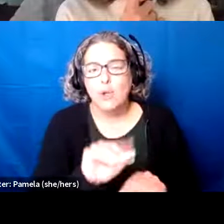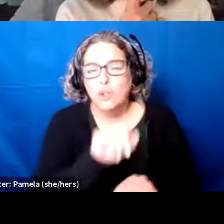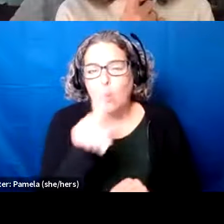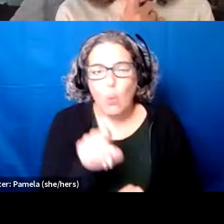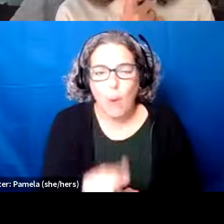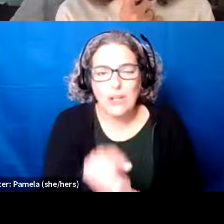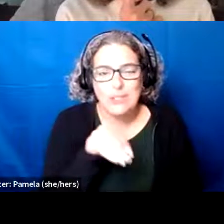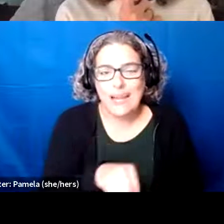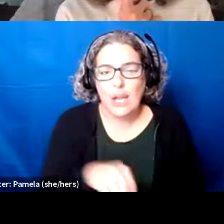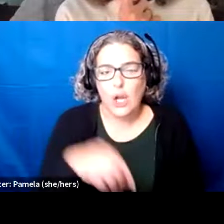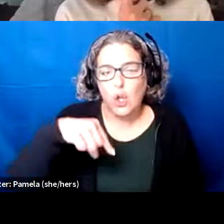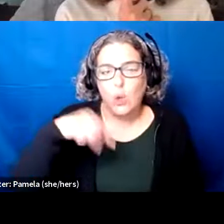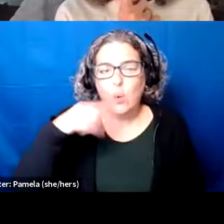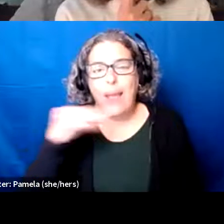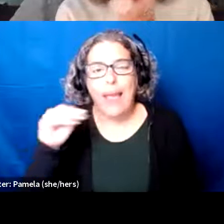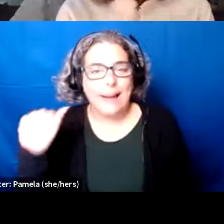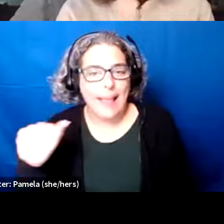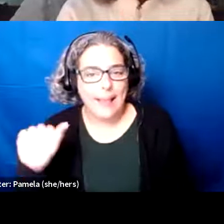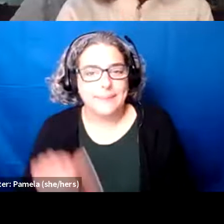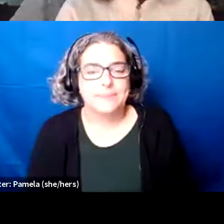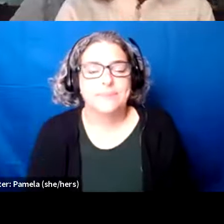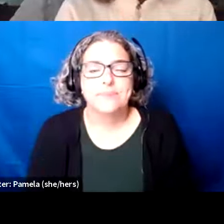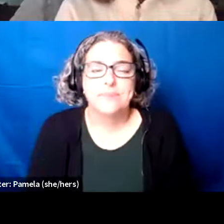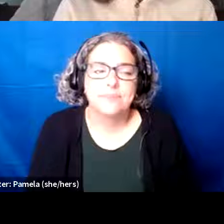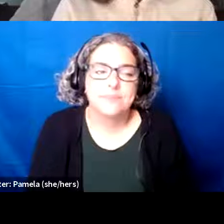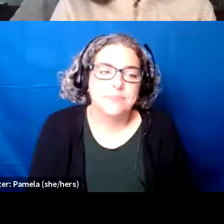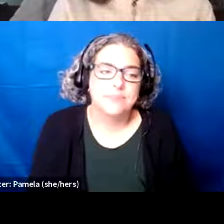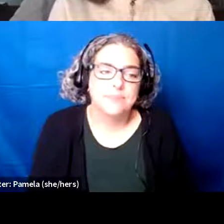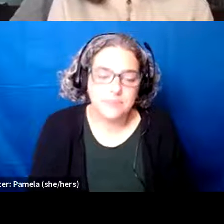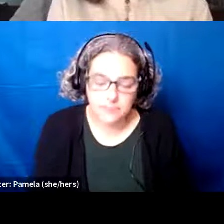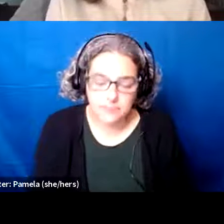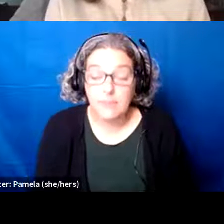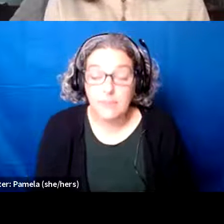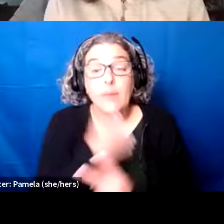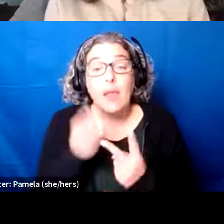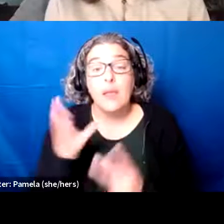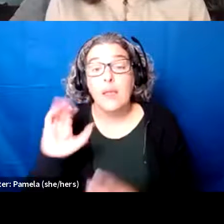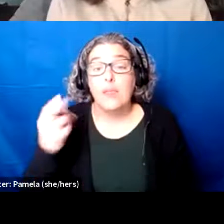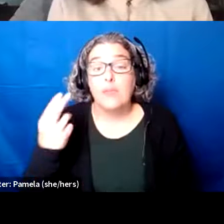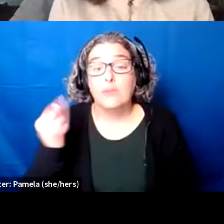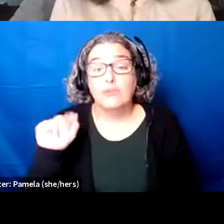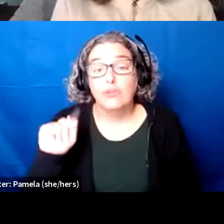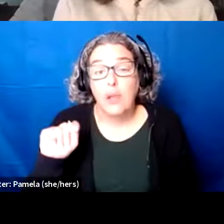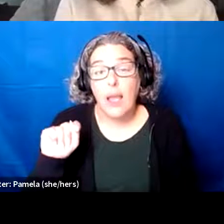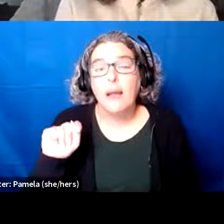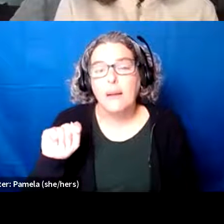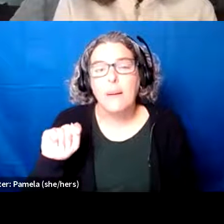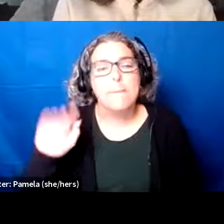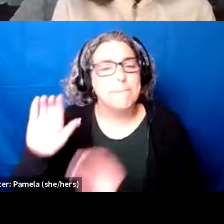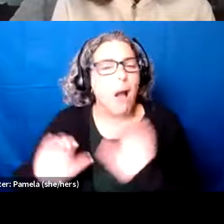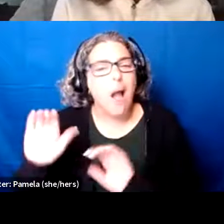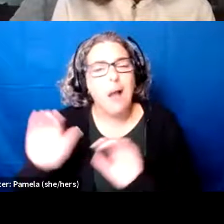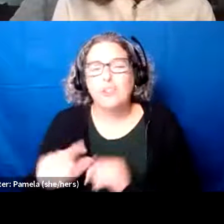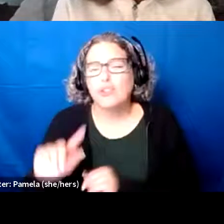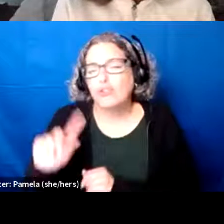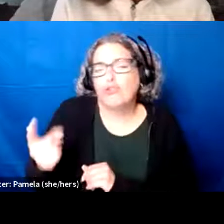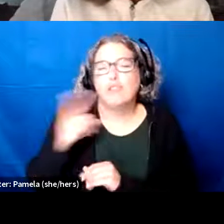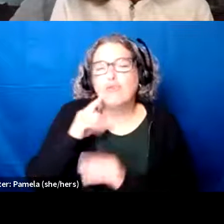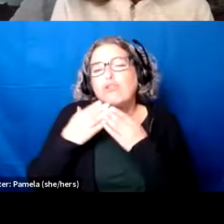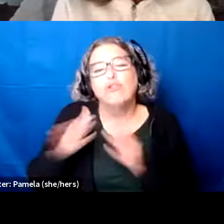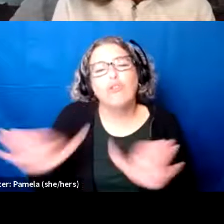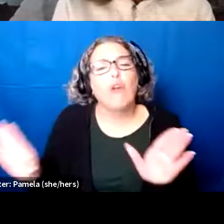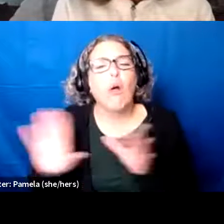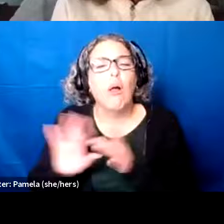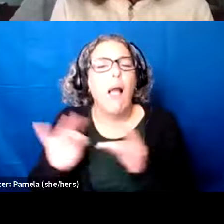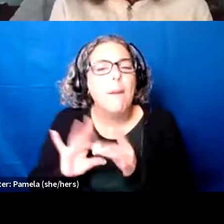question to the Q&A box? The chat box can be just talk about whatever you need to talk